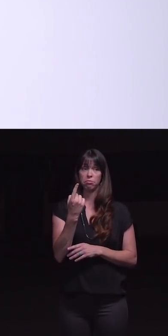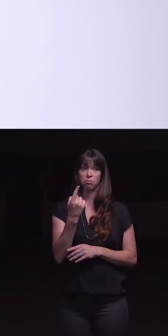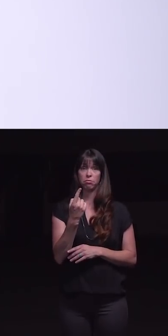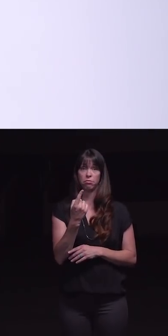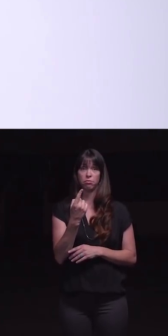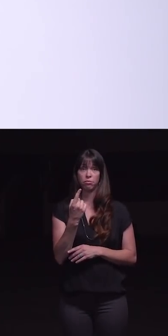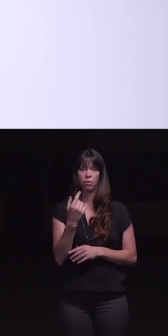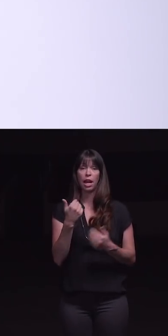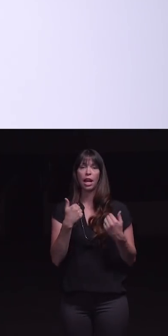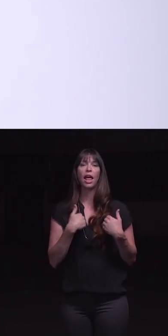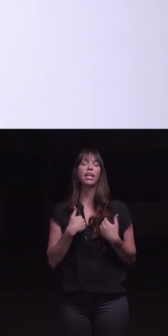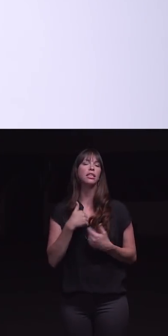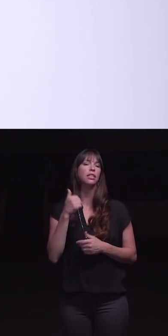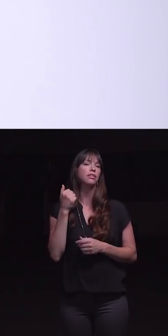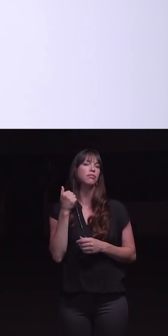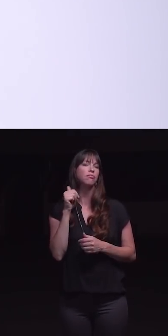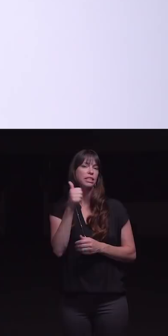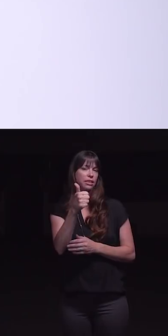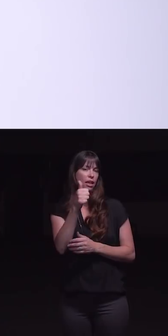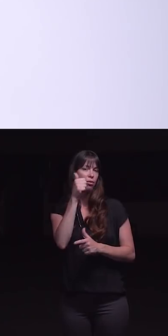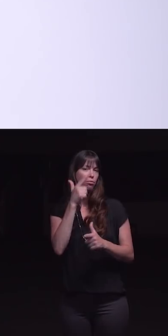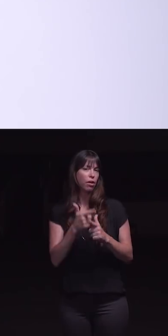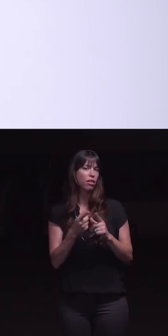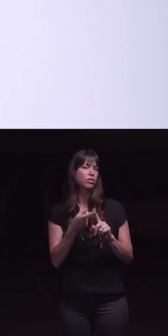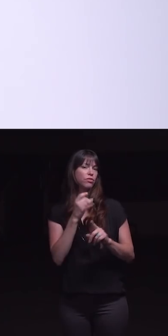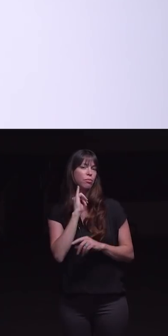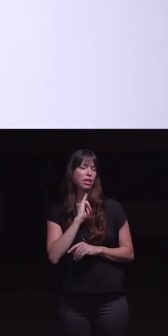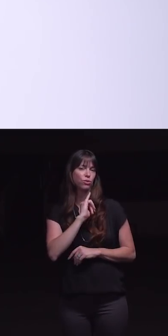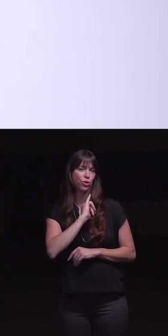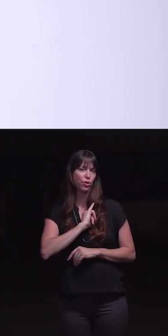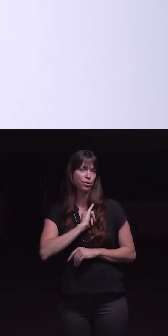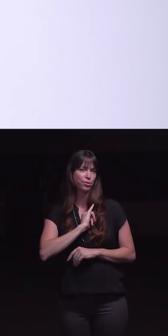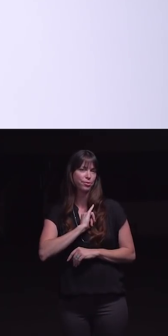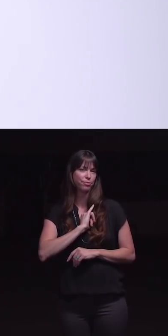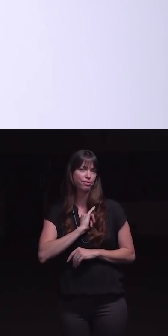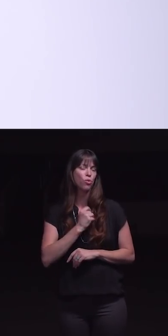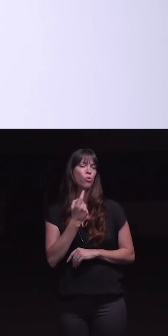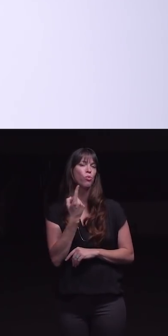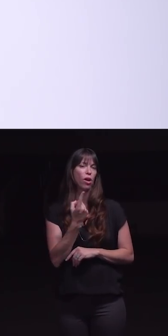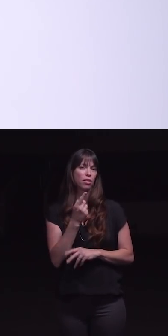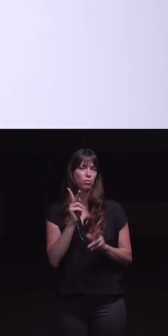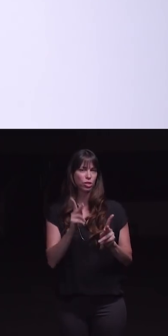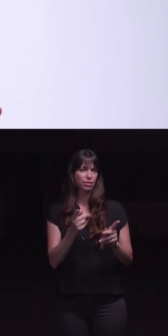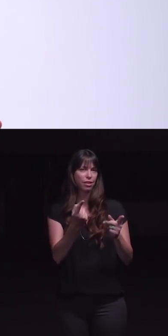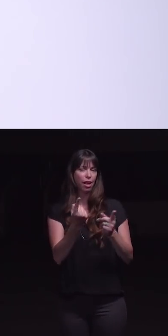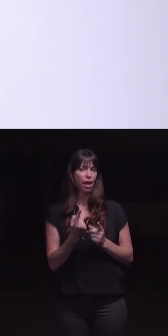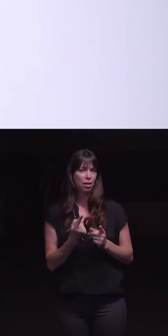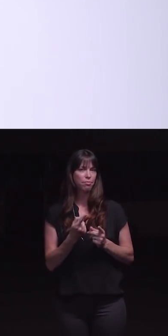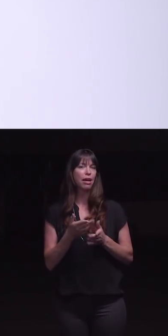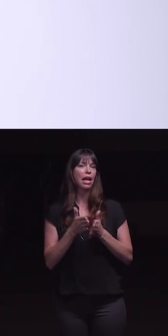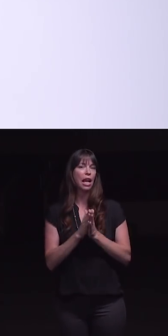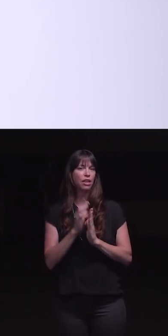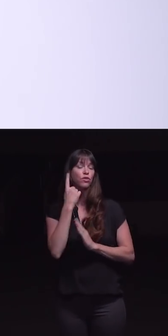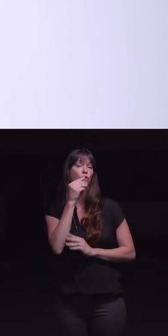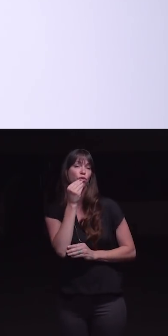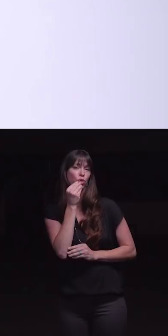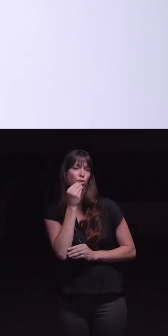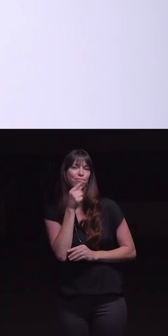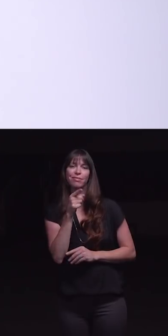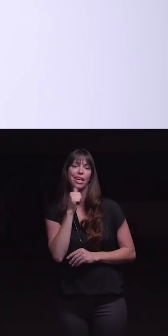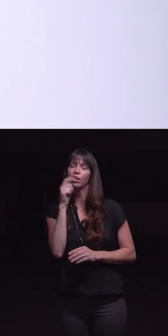had 10 brothers who came from Israel. They have no chance of